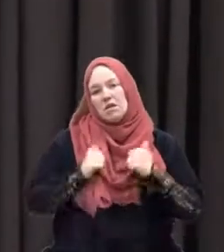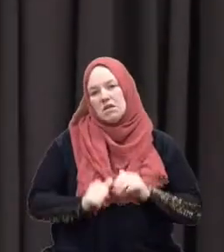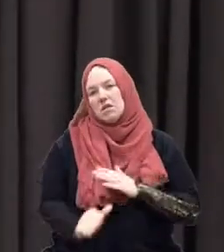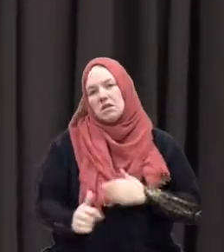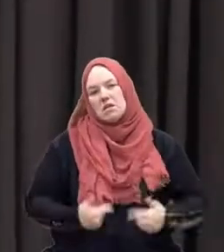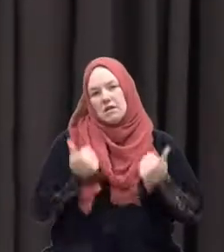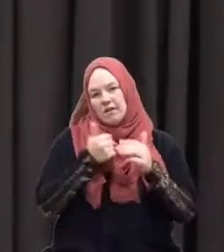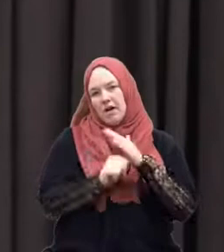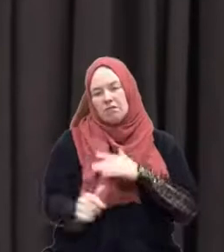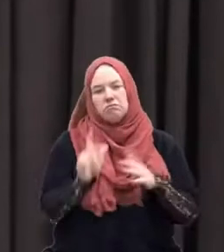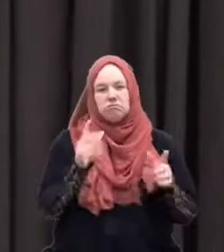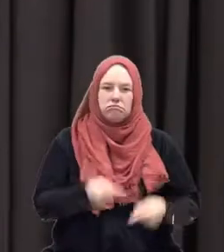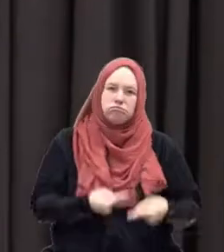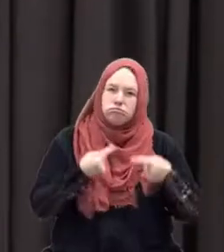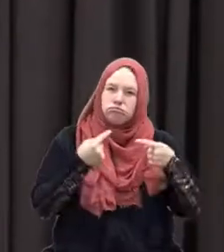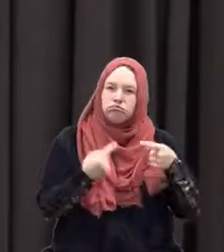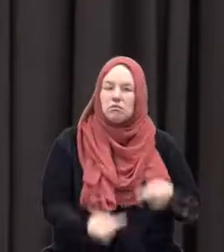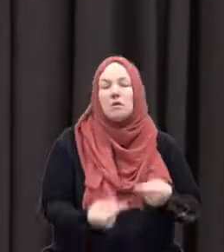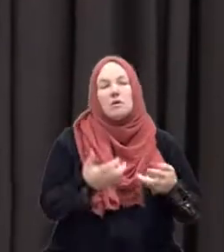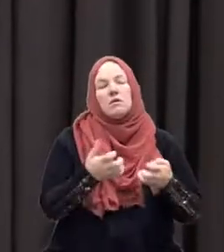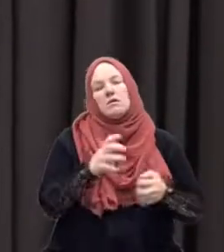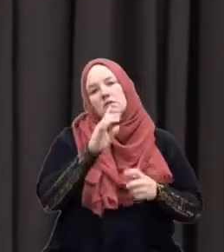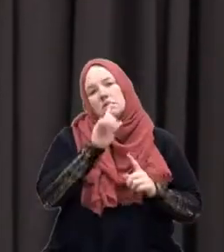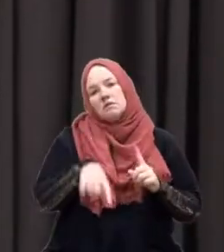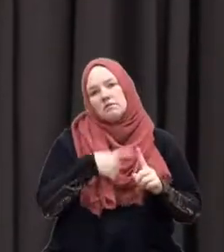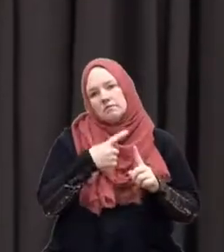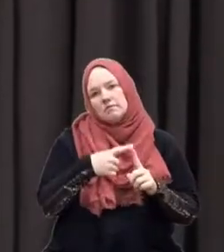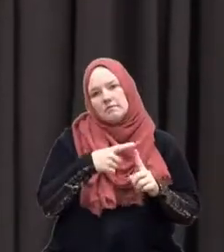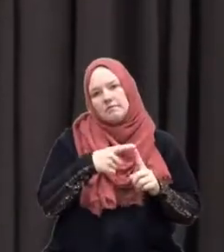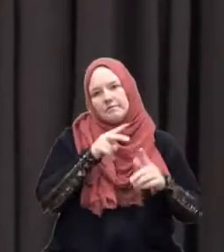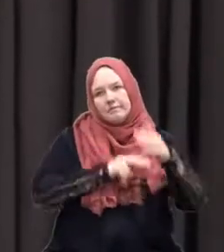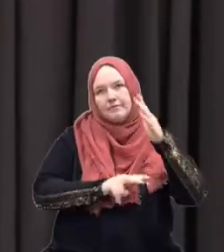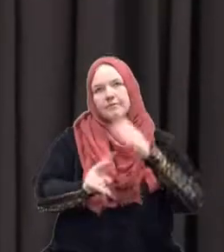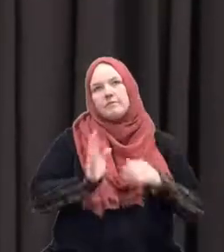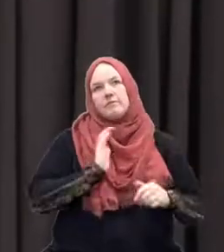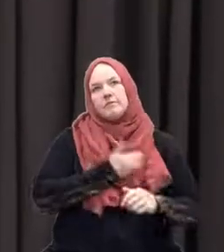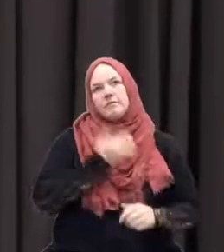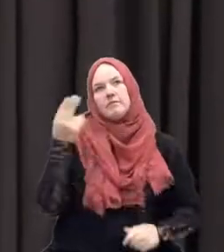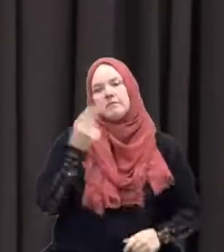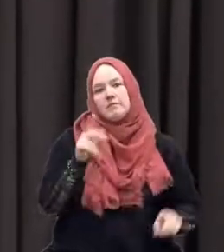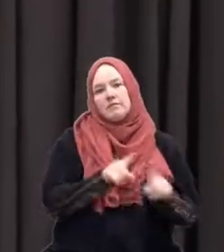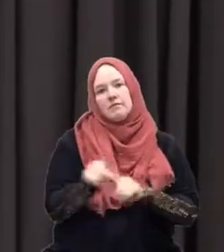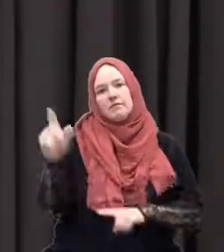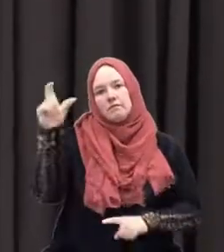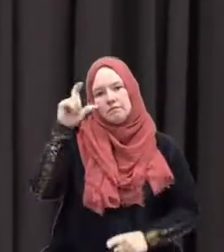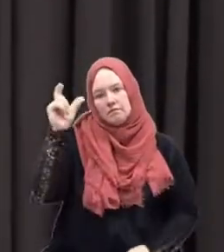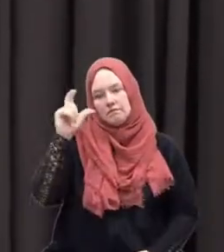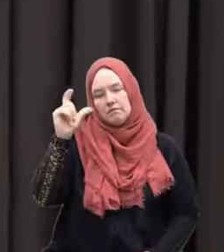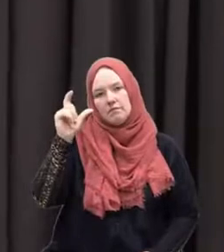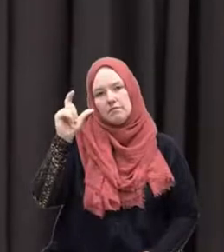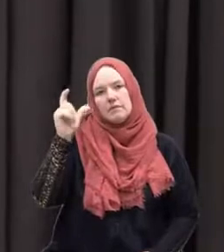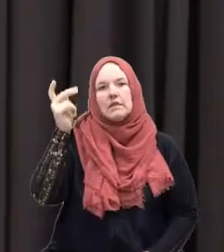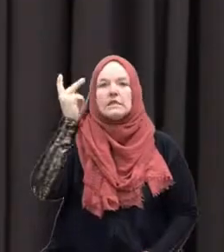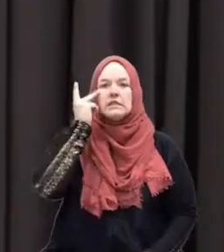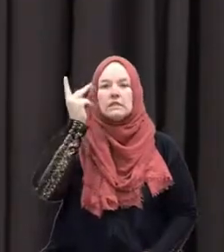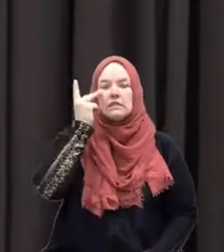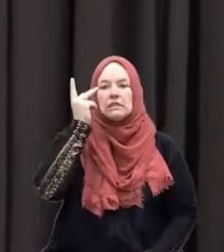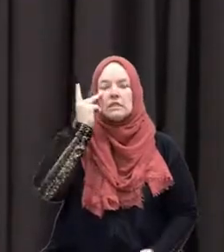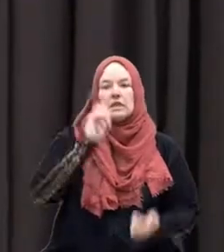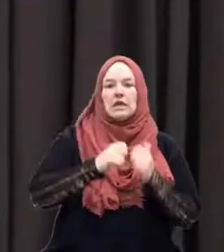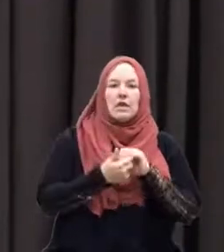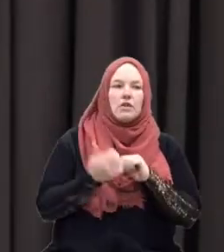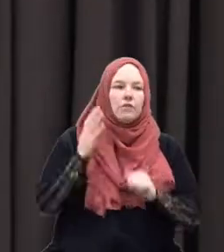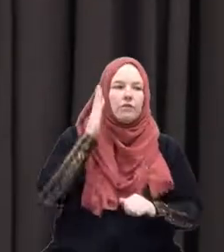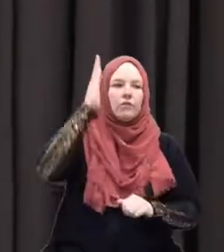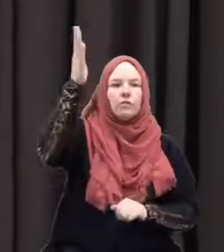centuries. Today, we want to look at a perspective into our history as Muslims to